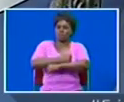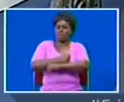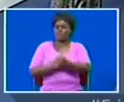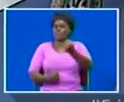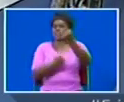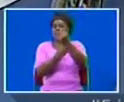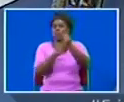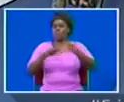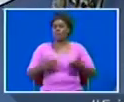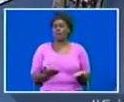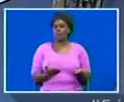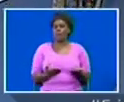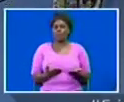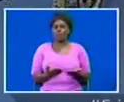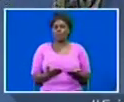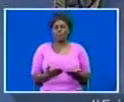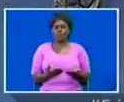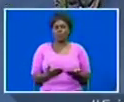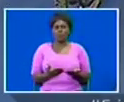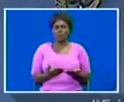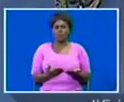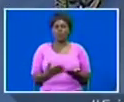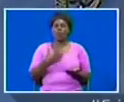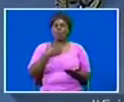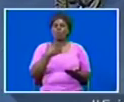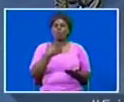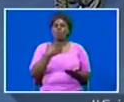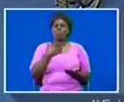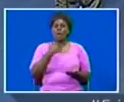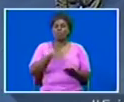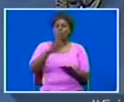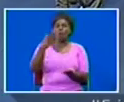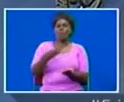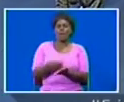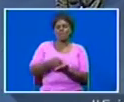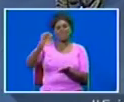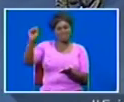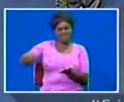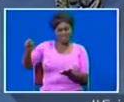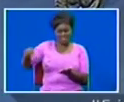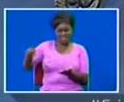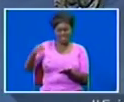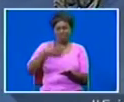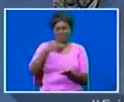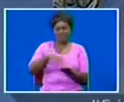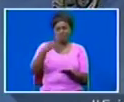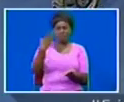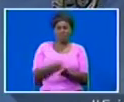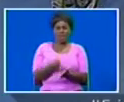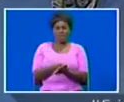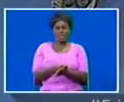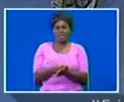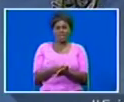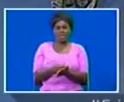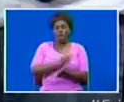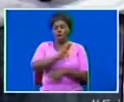support been like? Well, I would say Do you want more money? Of course.